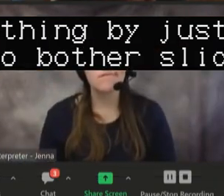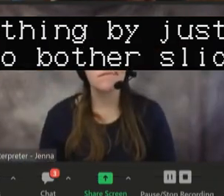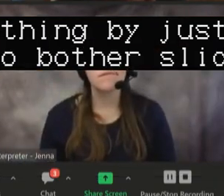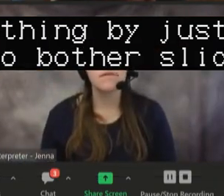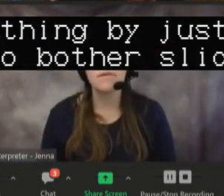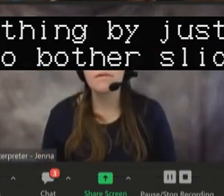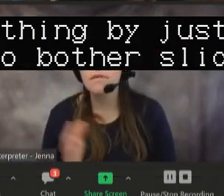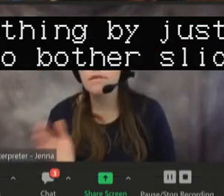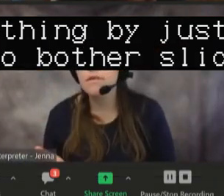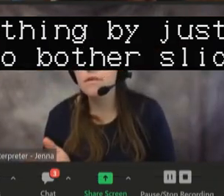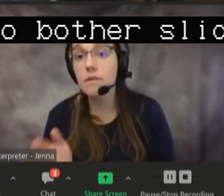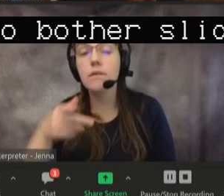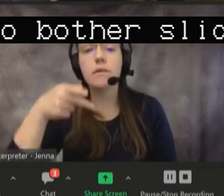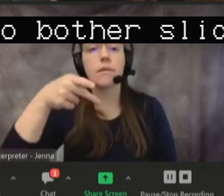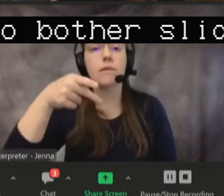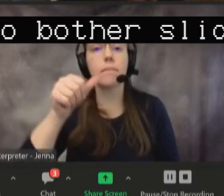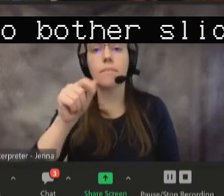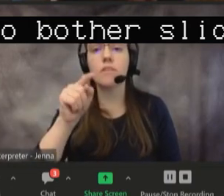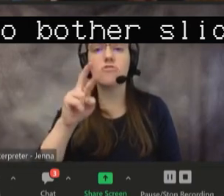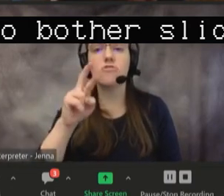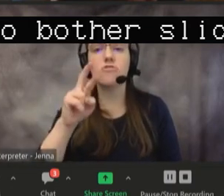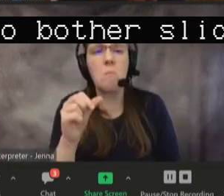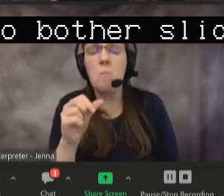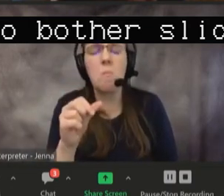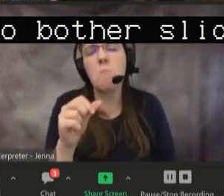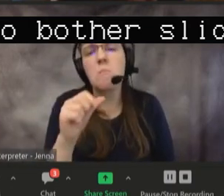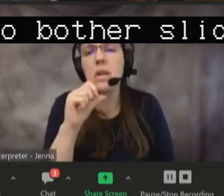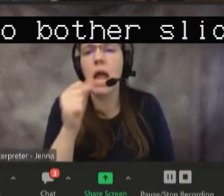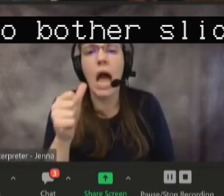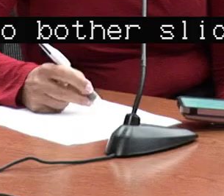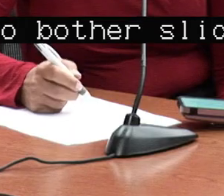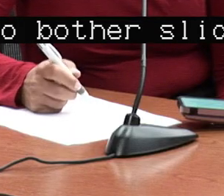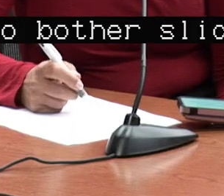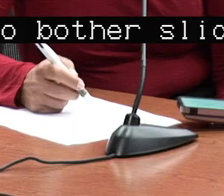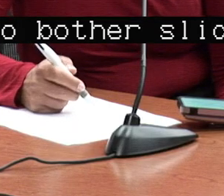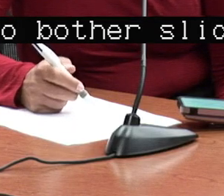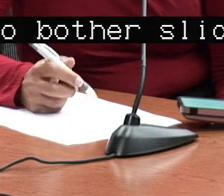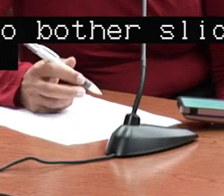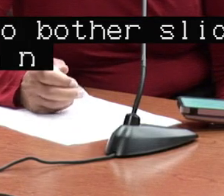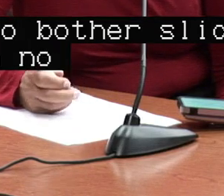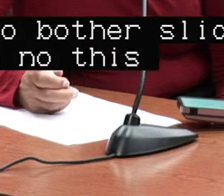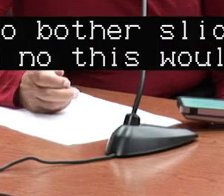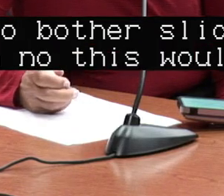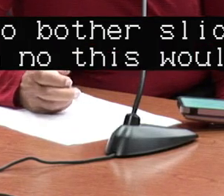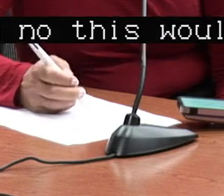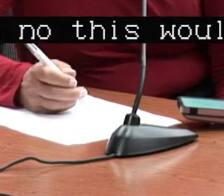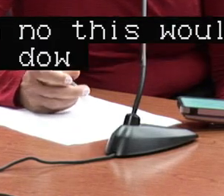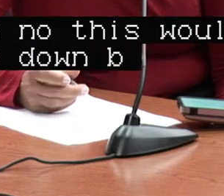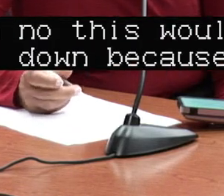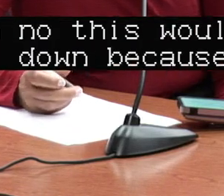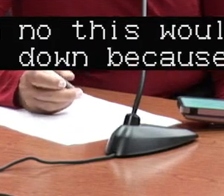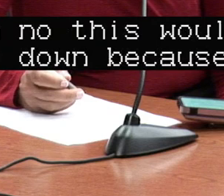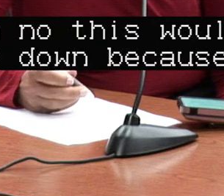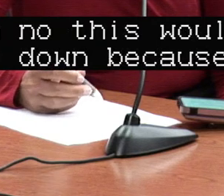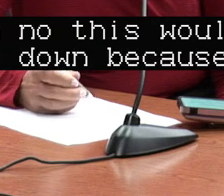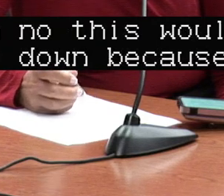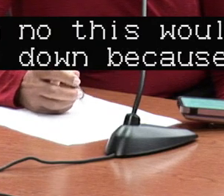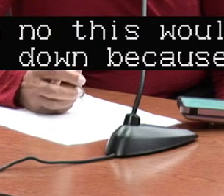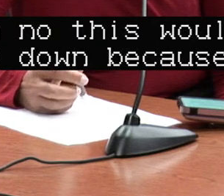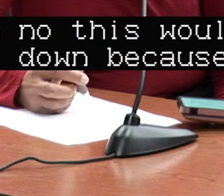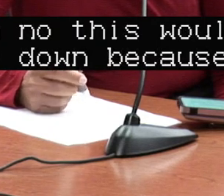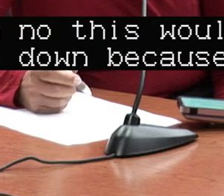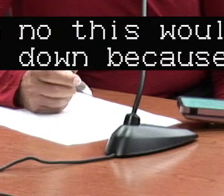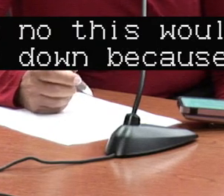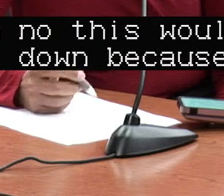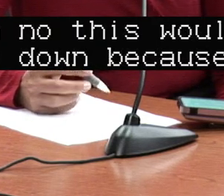No, this wouldn't be slowing us down because we don't have a date for the hearing yet, so this is perfect